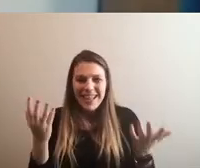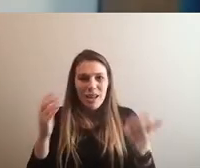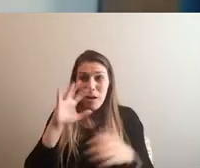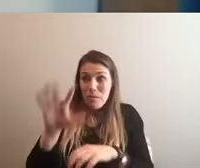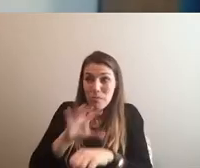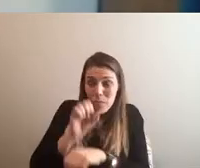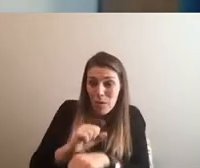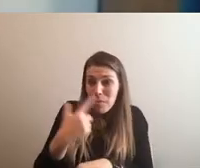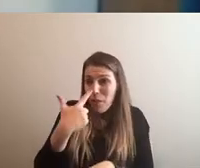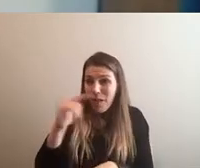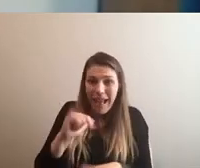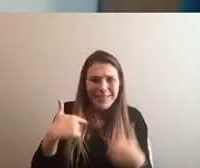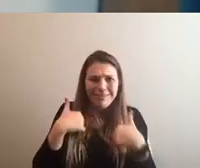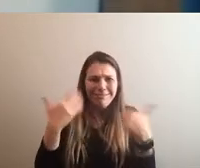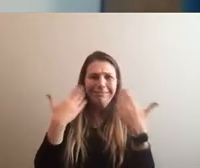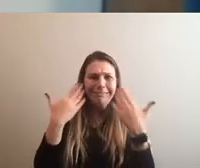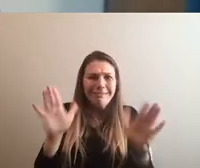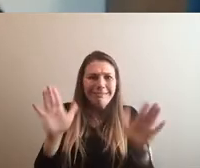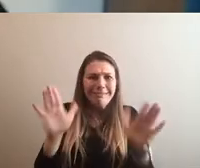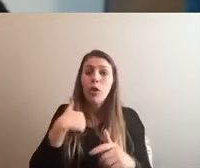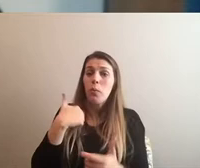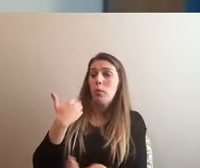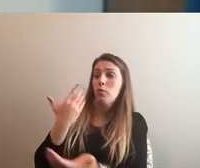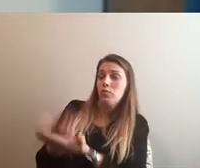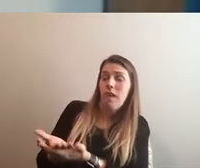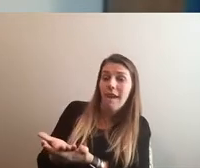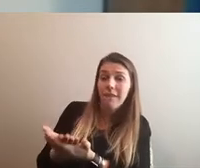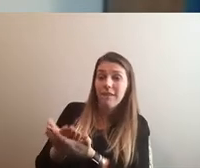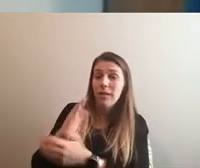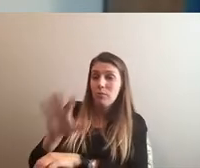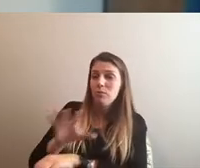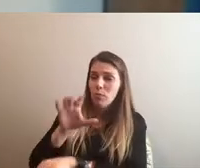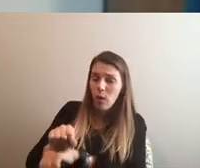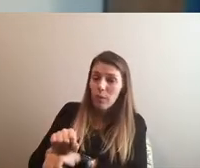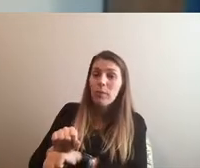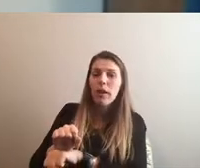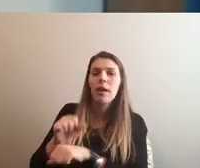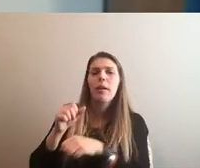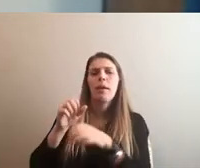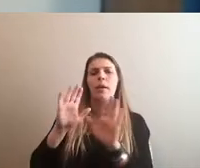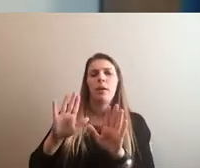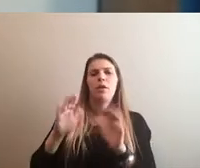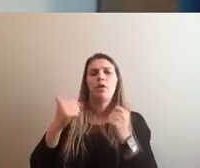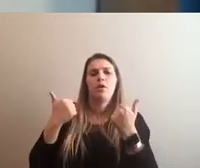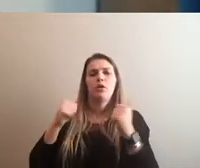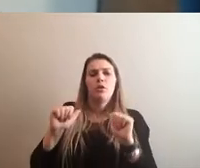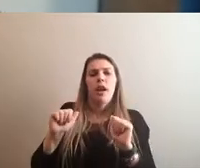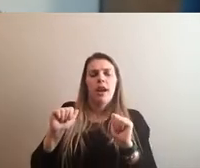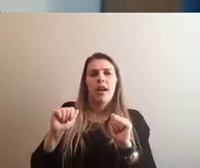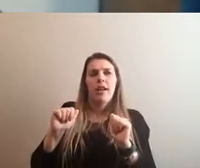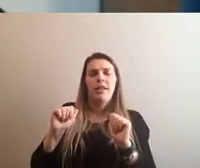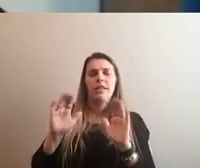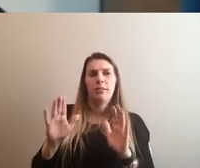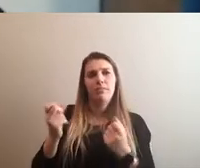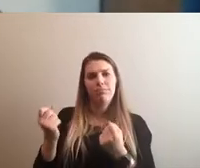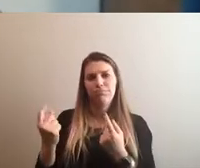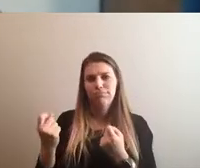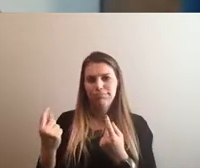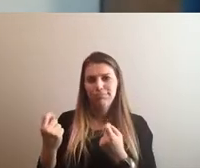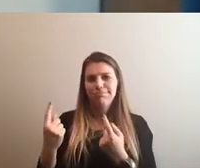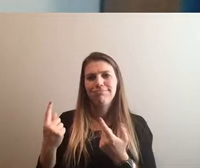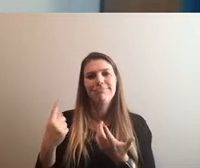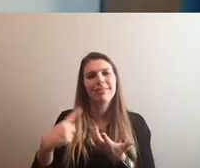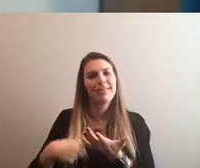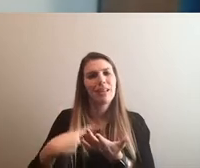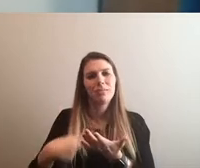to go. And I think when we get there, also just sort of try to extend with us some grace. There's some things